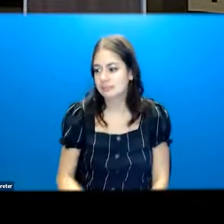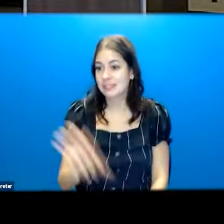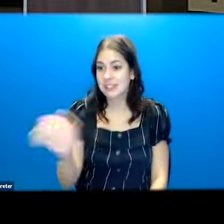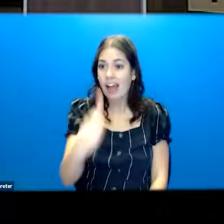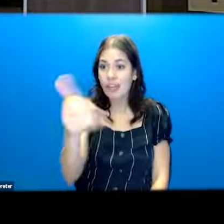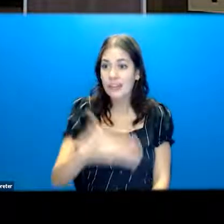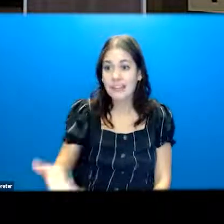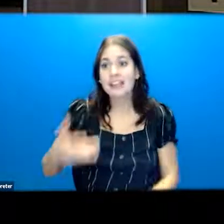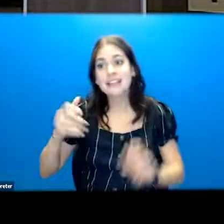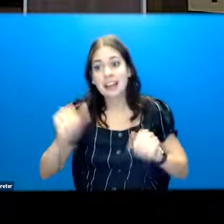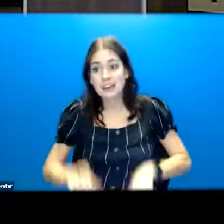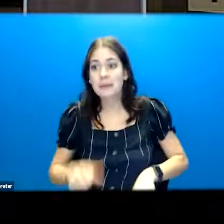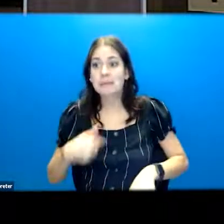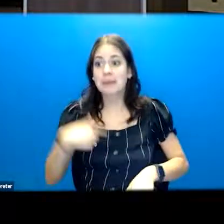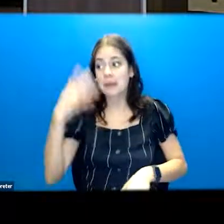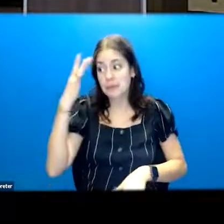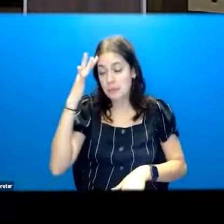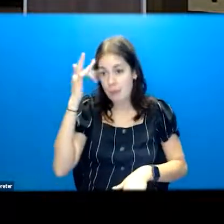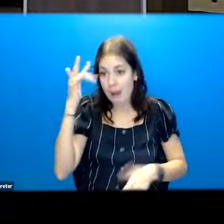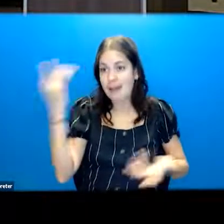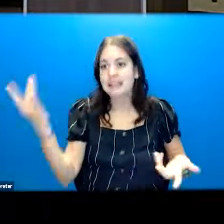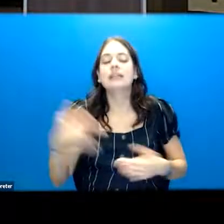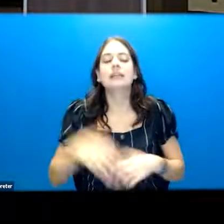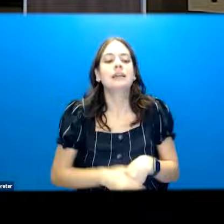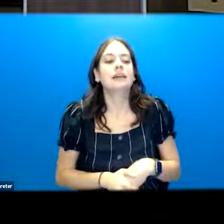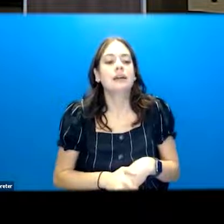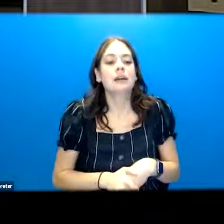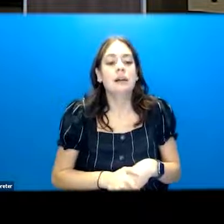things that this could be because is